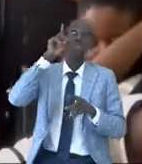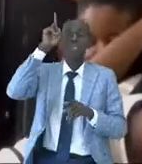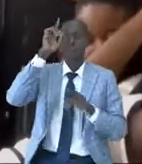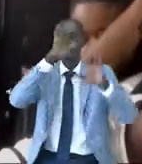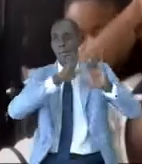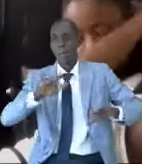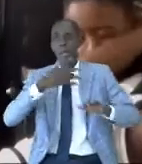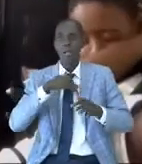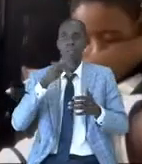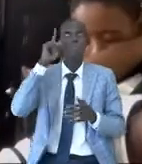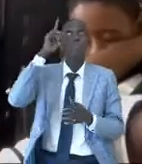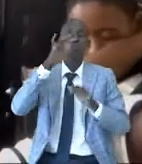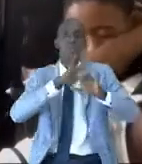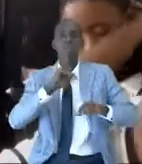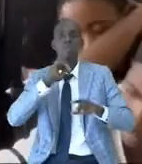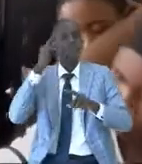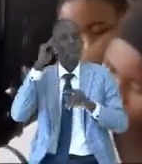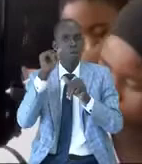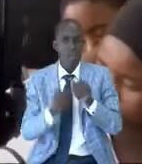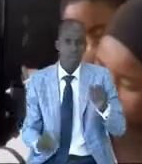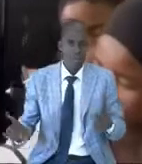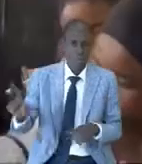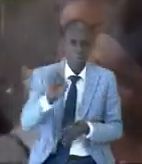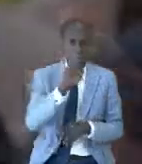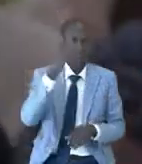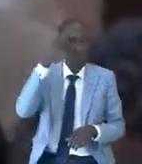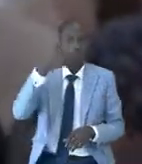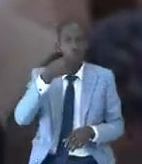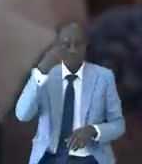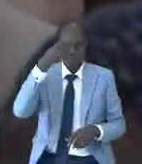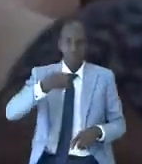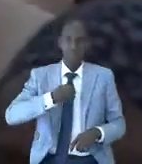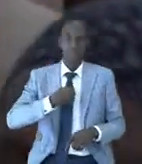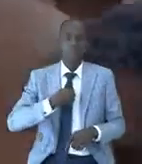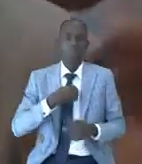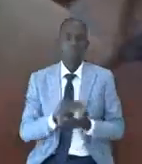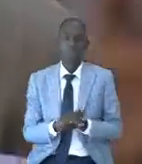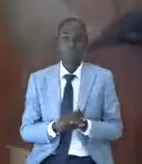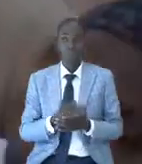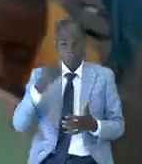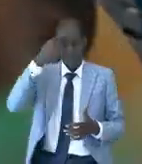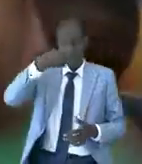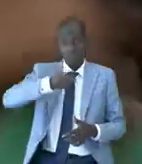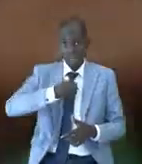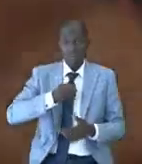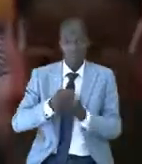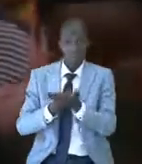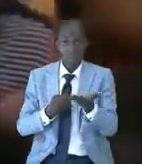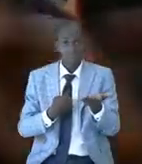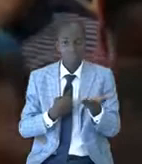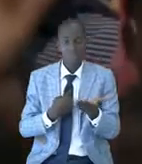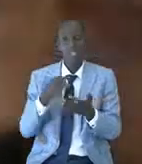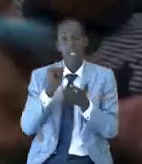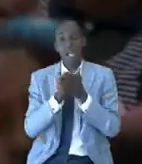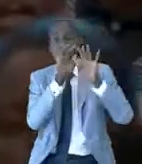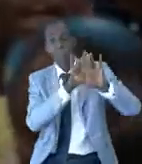for every man. For me. Where are you? For me. That mercy